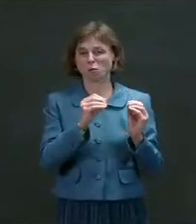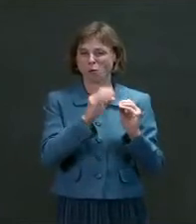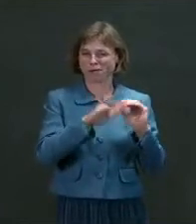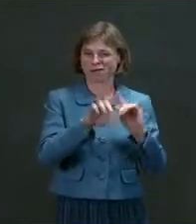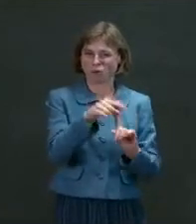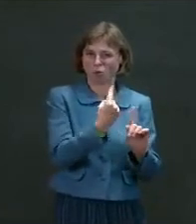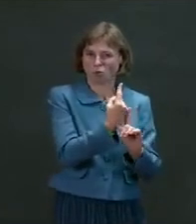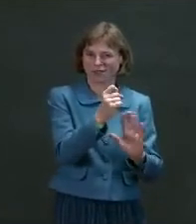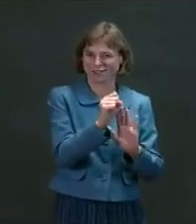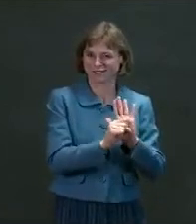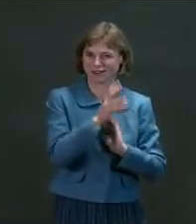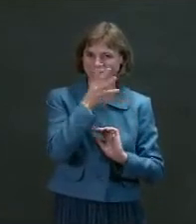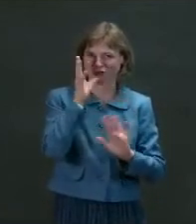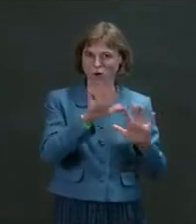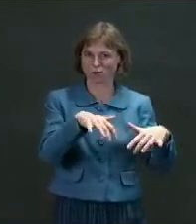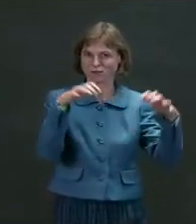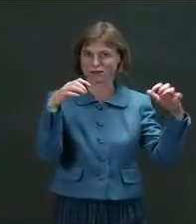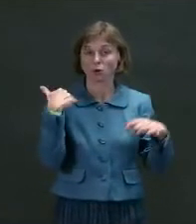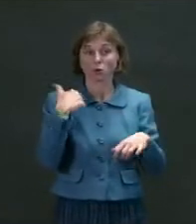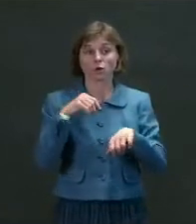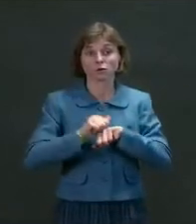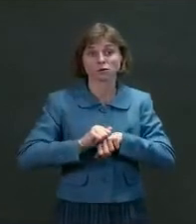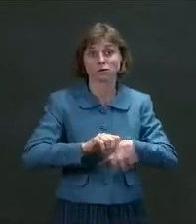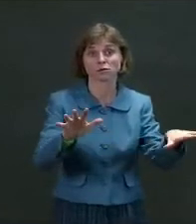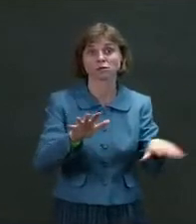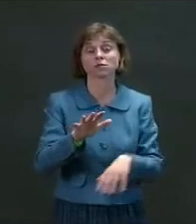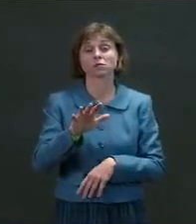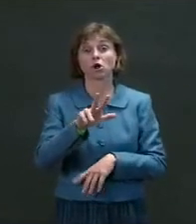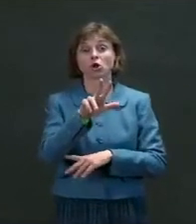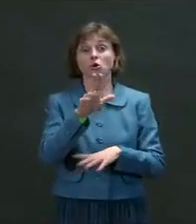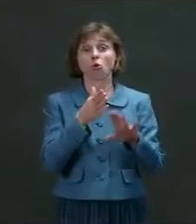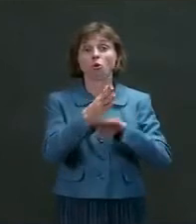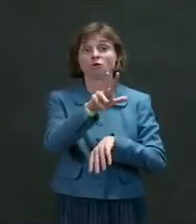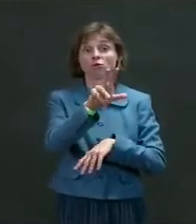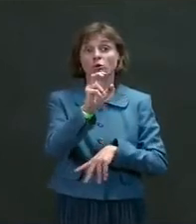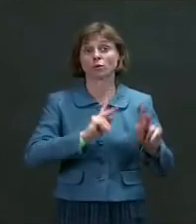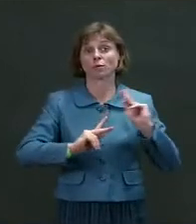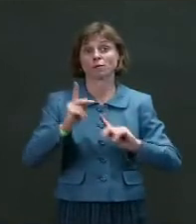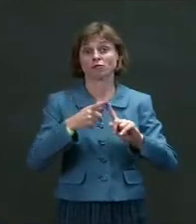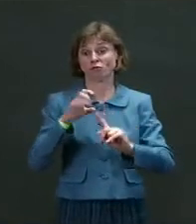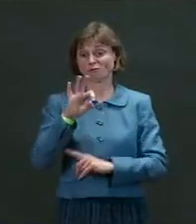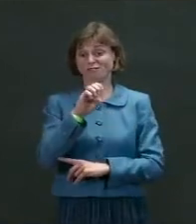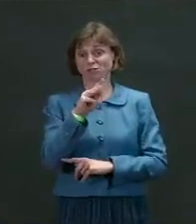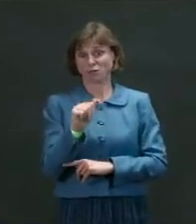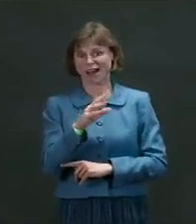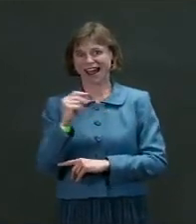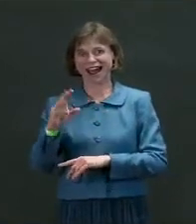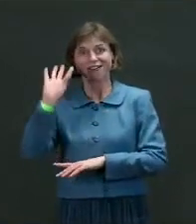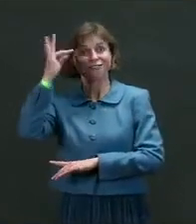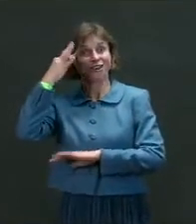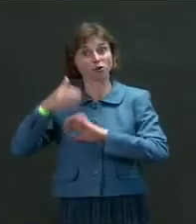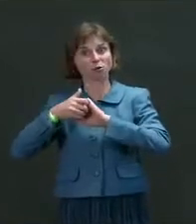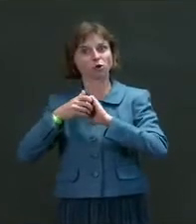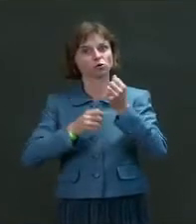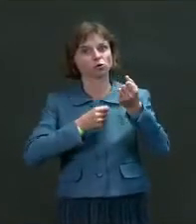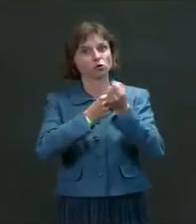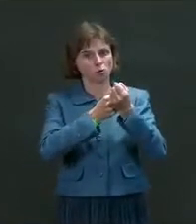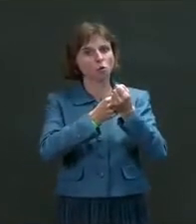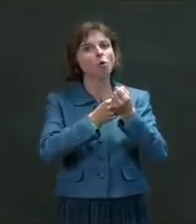deployed almost 300 federal personnel from FEMA and 3 other federal partners to support vaccination operations across the